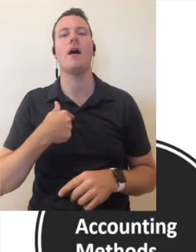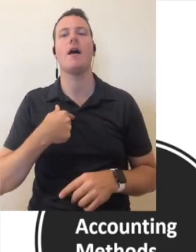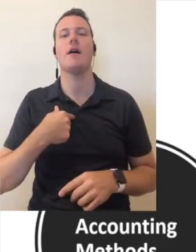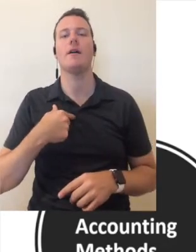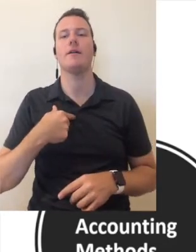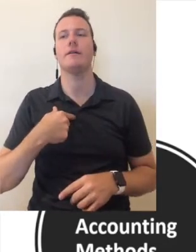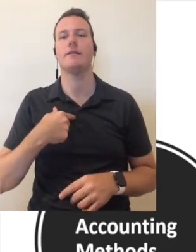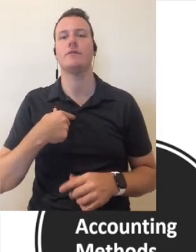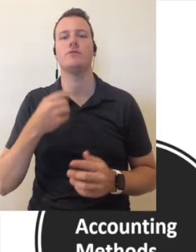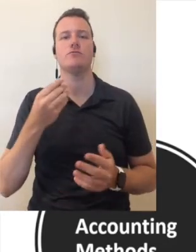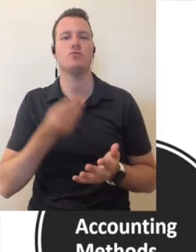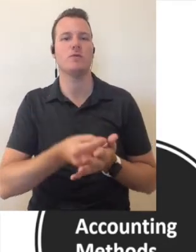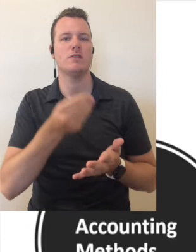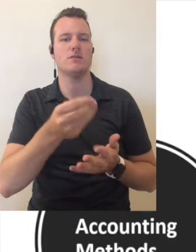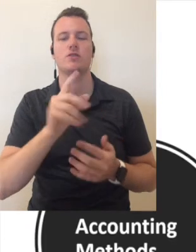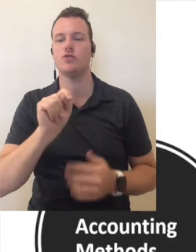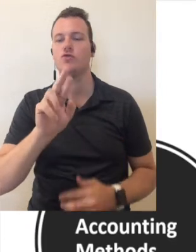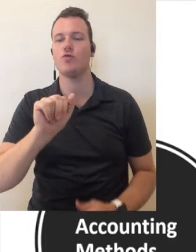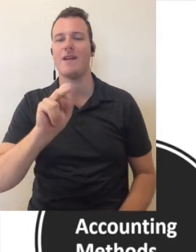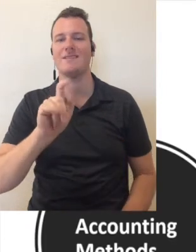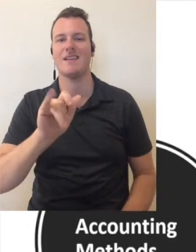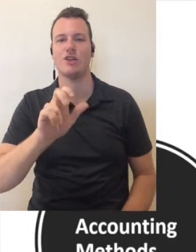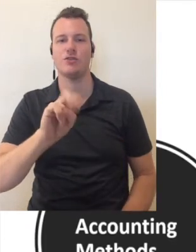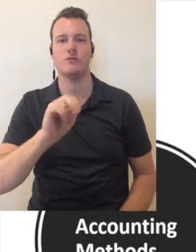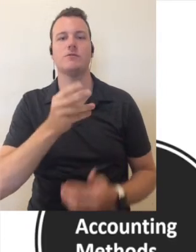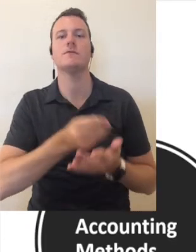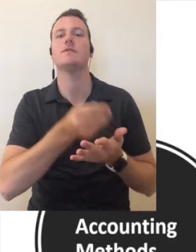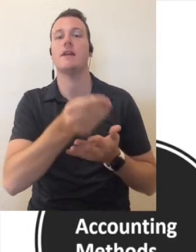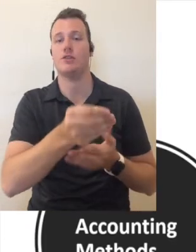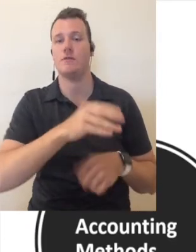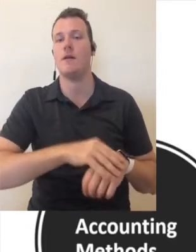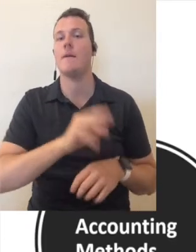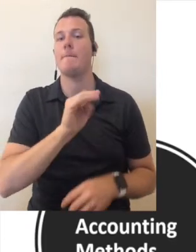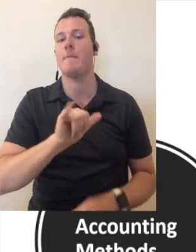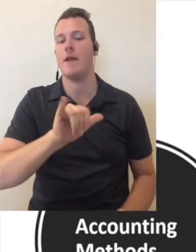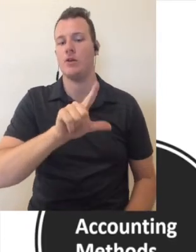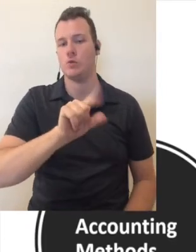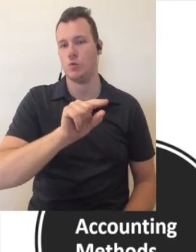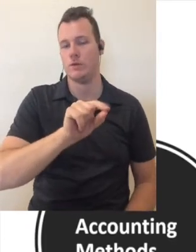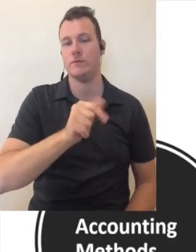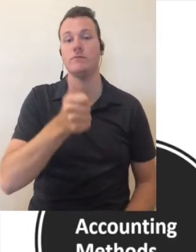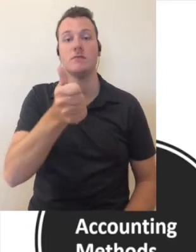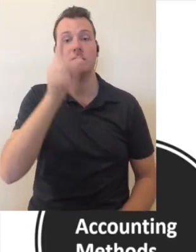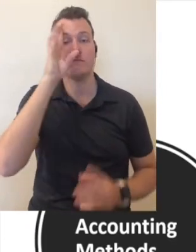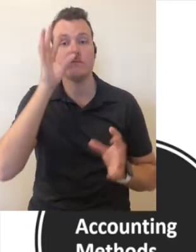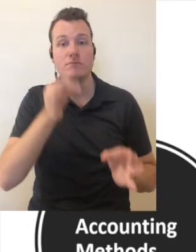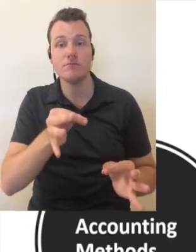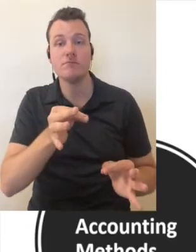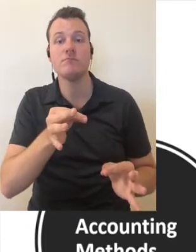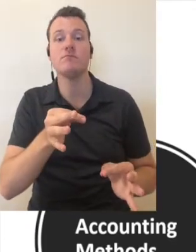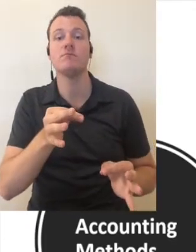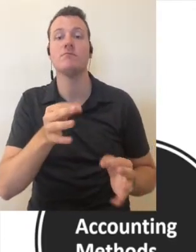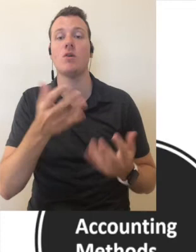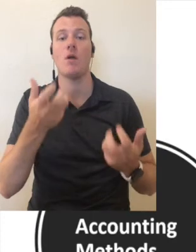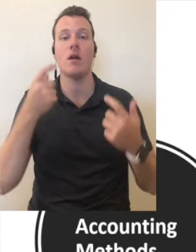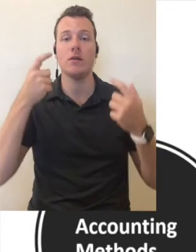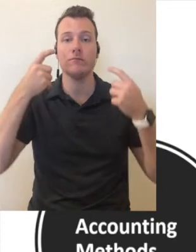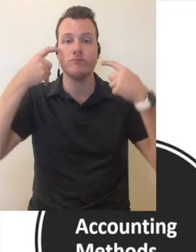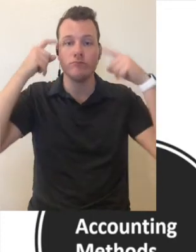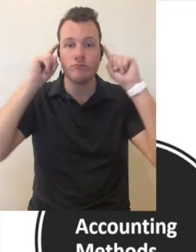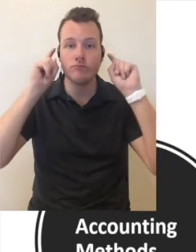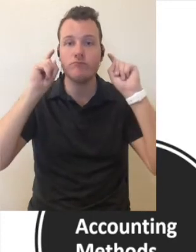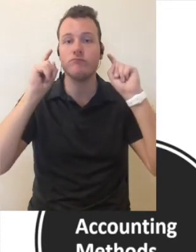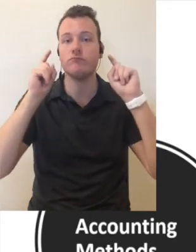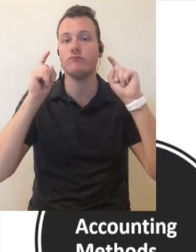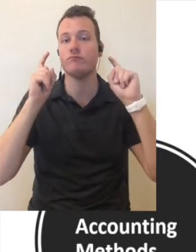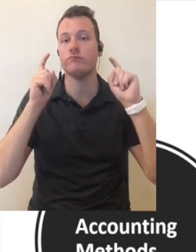I made a transaction on May the 20th. Okay. You decided that you were going to